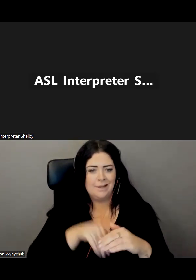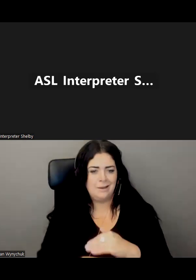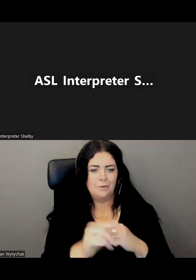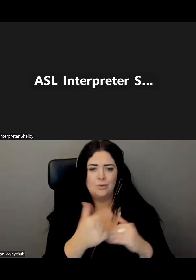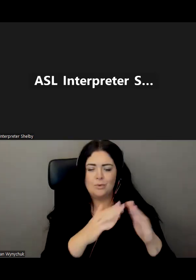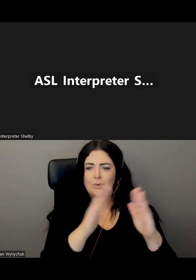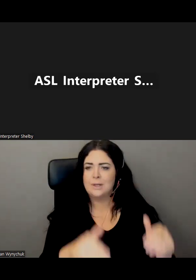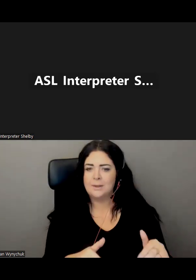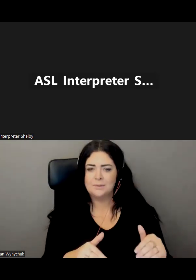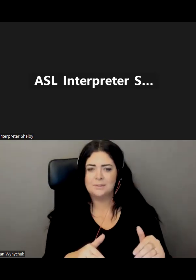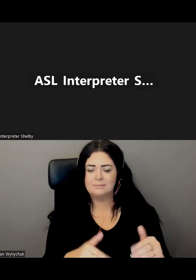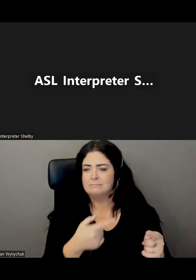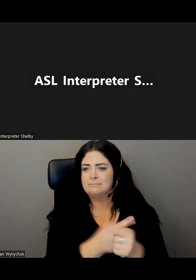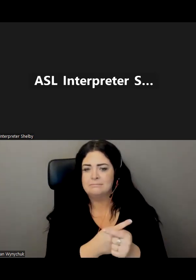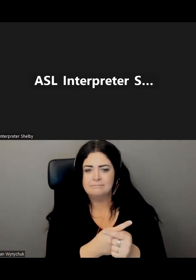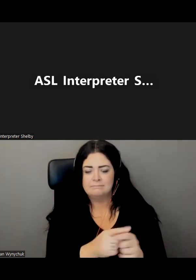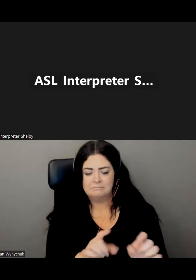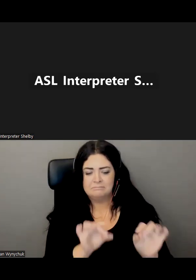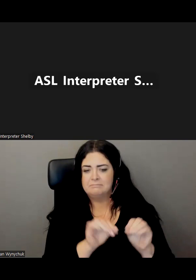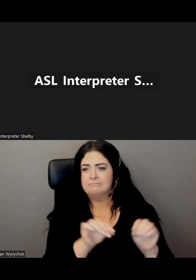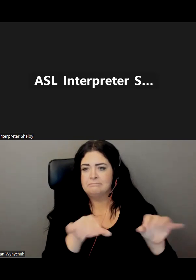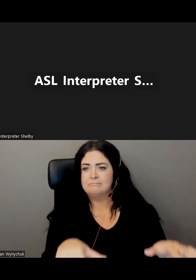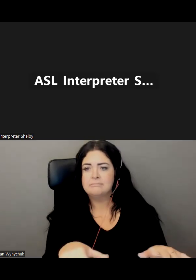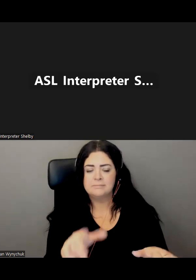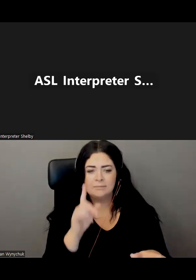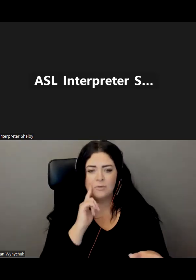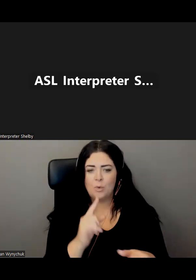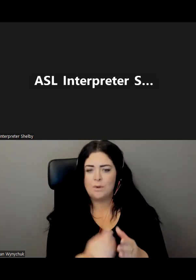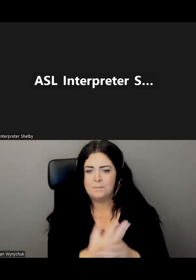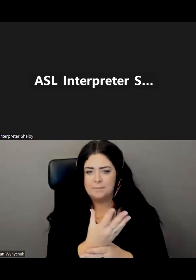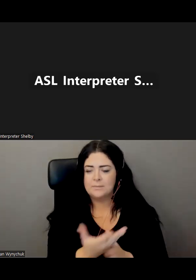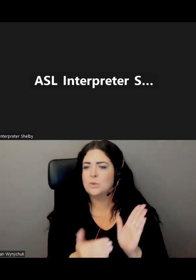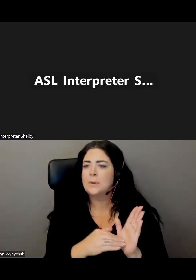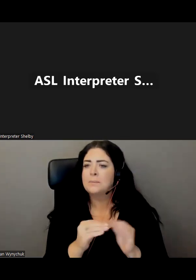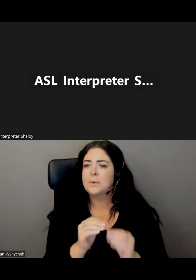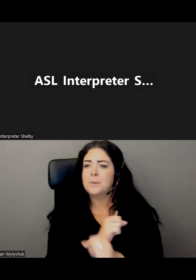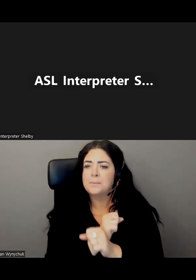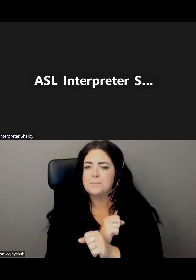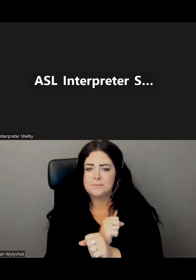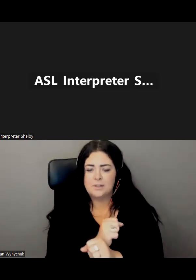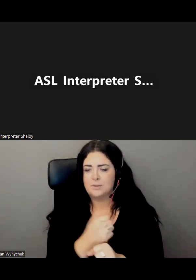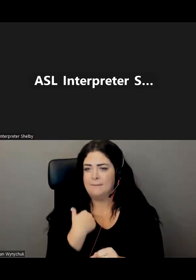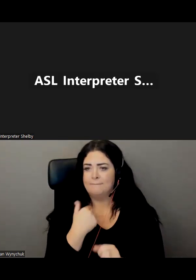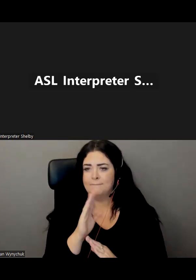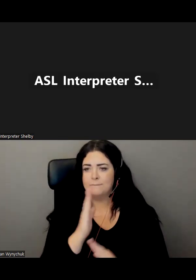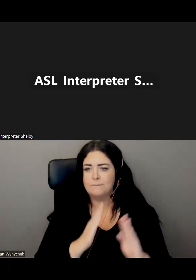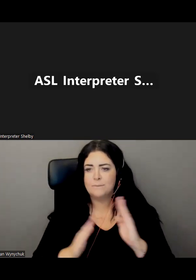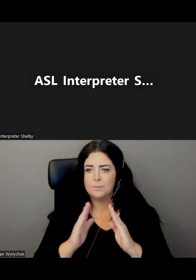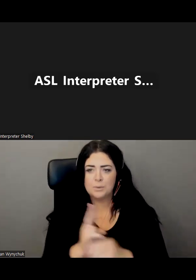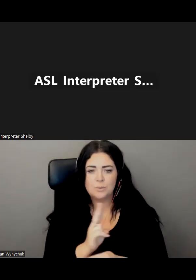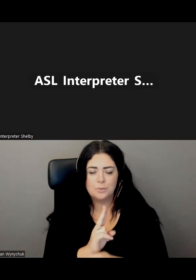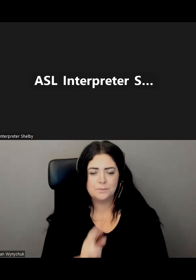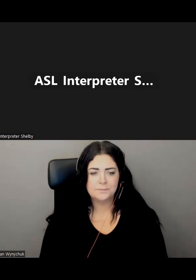And if you walk into the greenhouse, it can actually hop off onto the plants. So that's just another protection that a lot of farmers have.